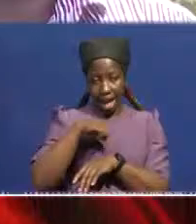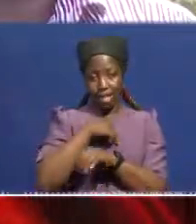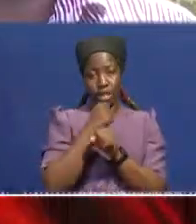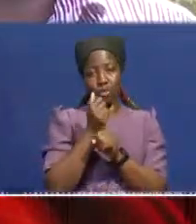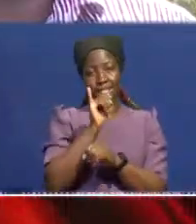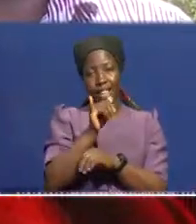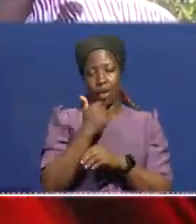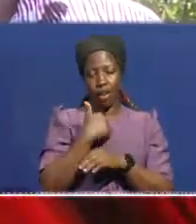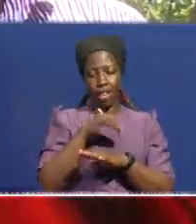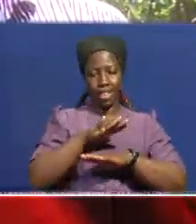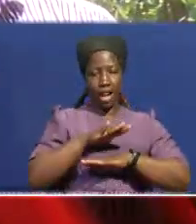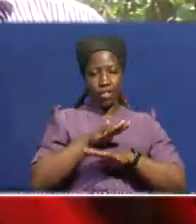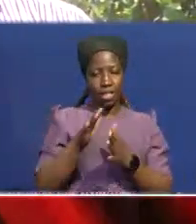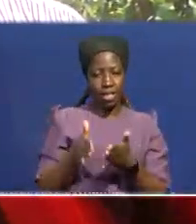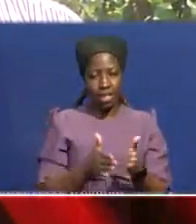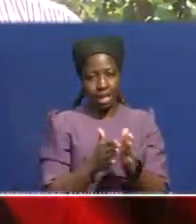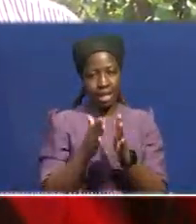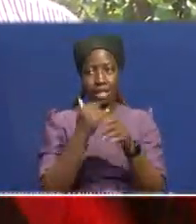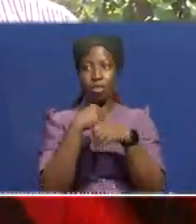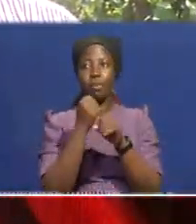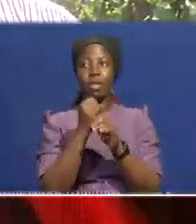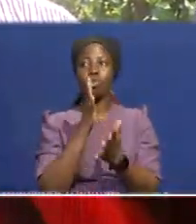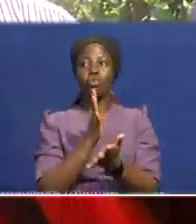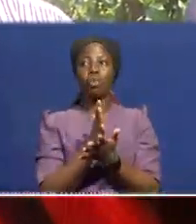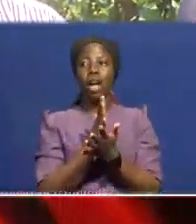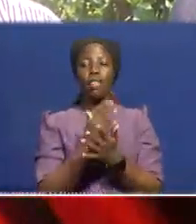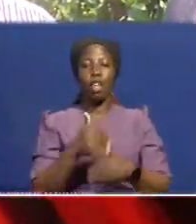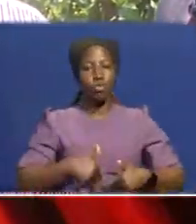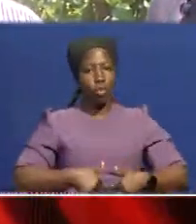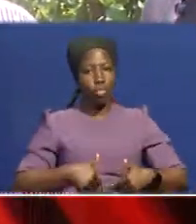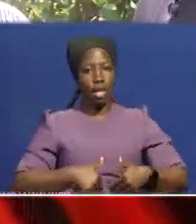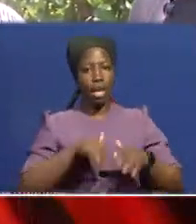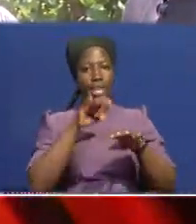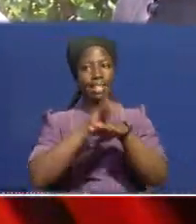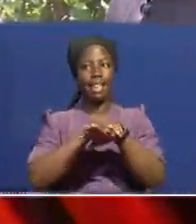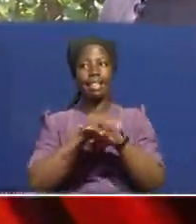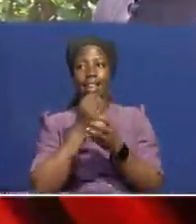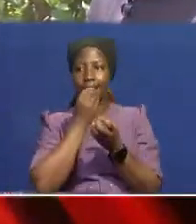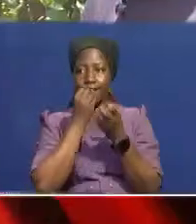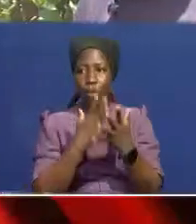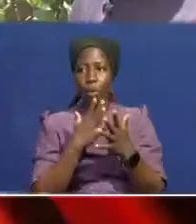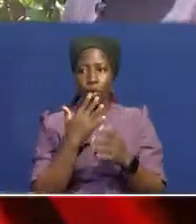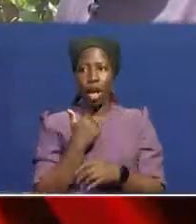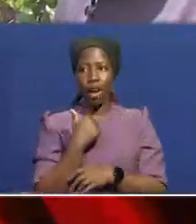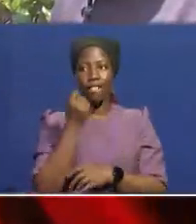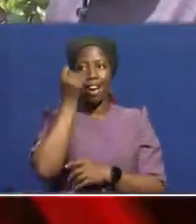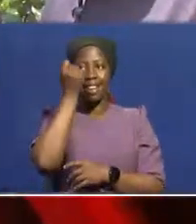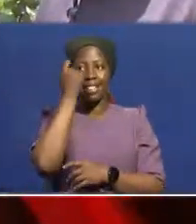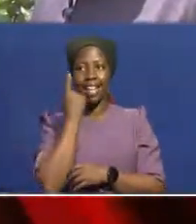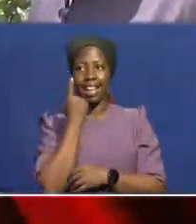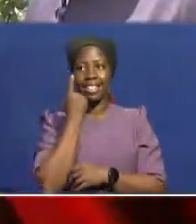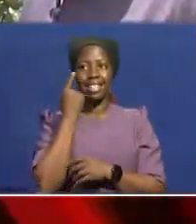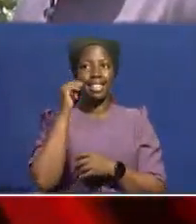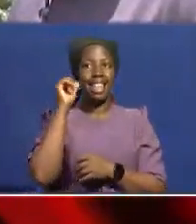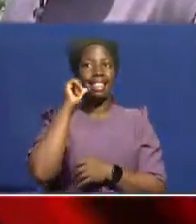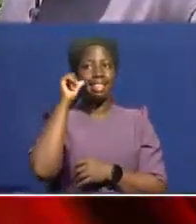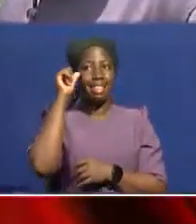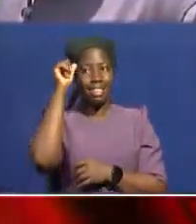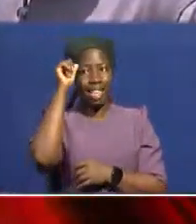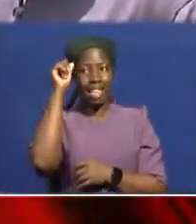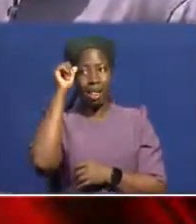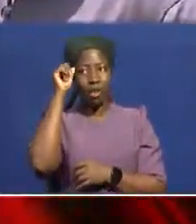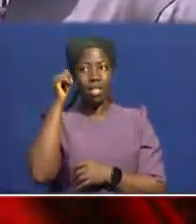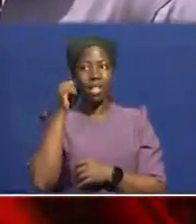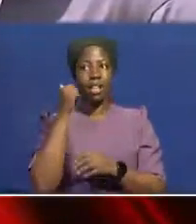have enough strategies to make sure that the youths get information. We have understanding adolescents and making sure that in